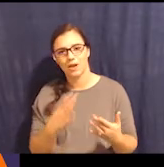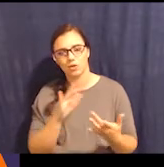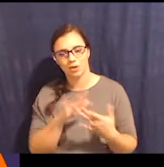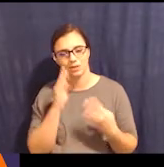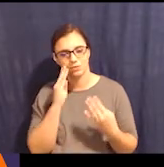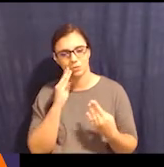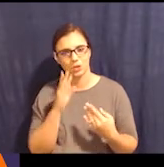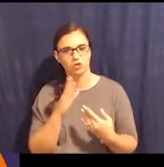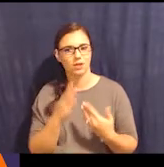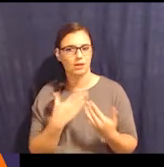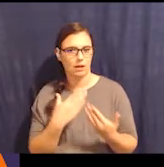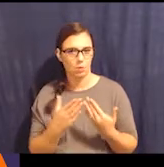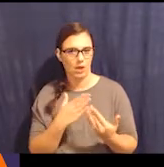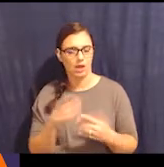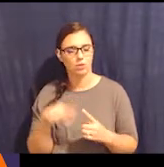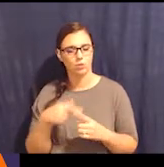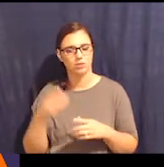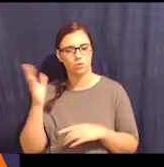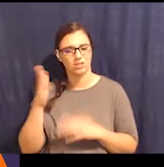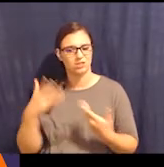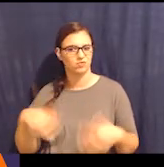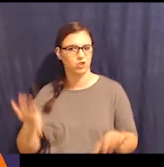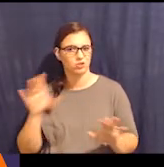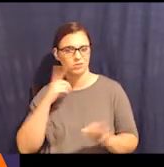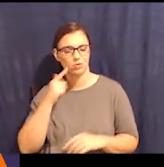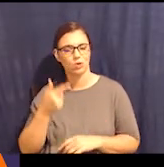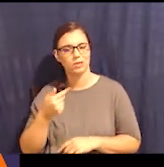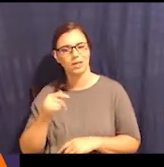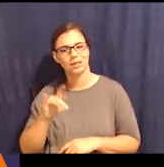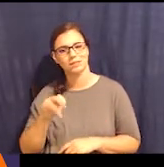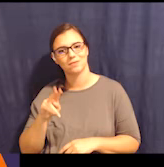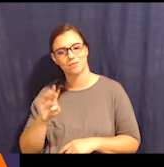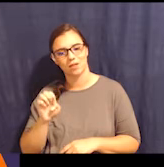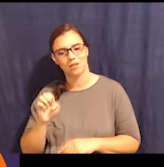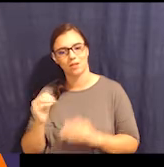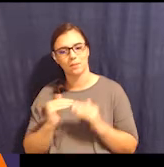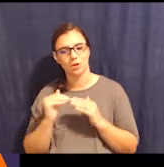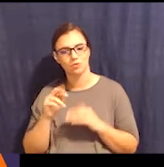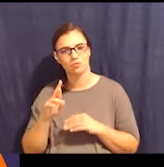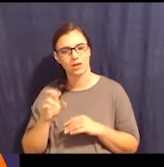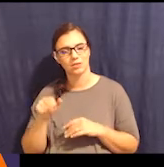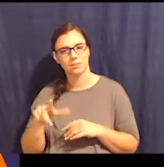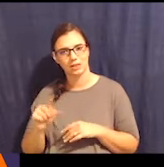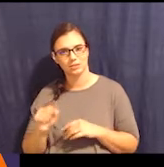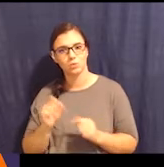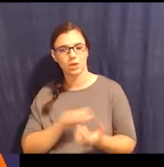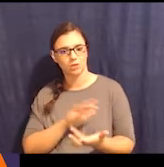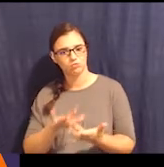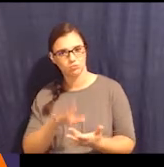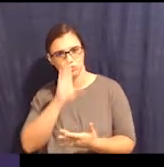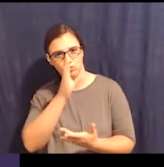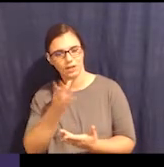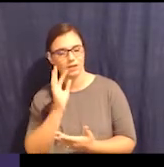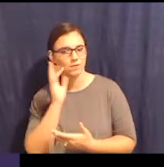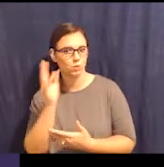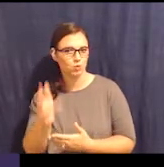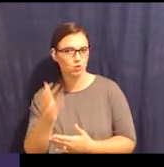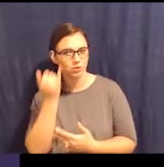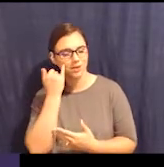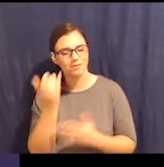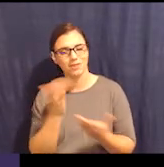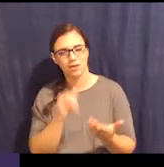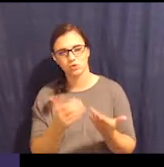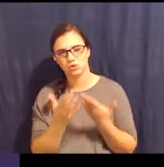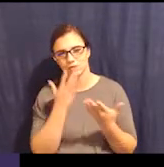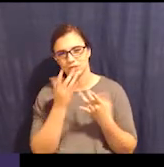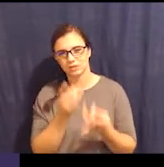Gainesville Peer Respite so that you can reach out to them directly in the future if this is a service that would be helpful to you.